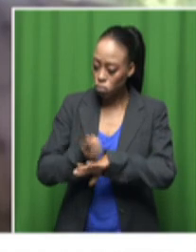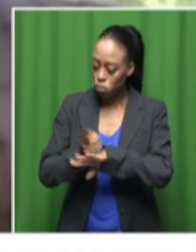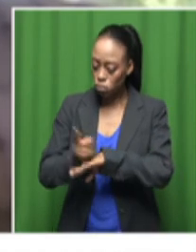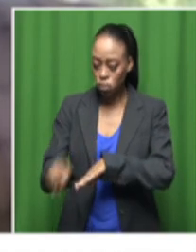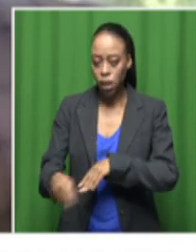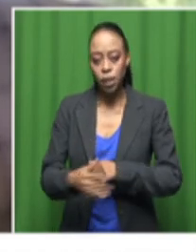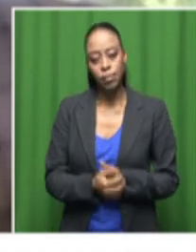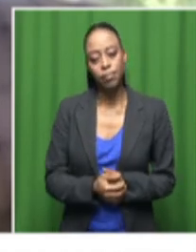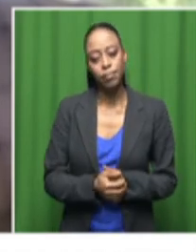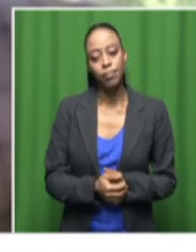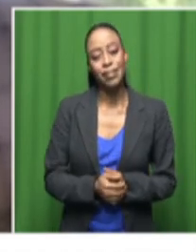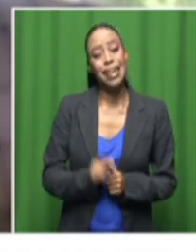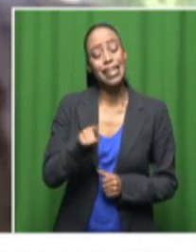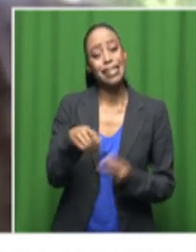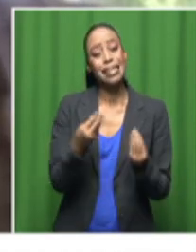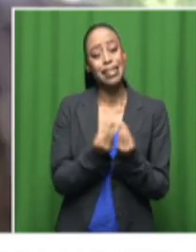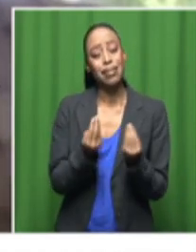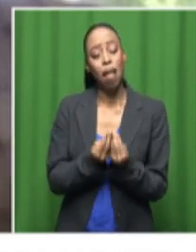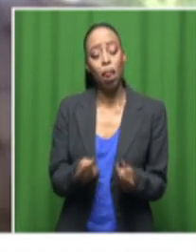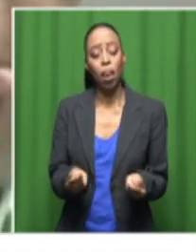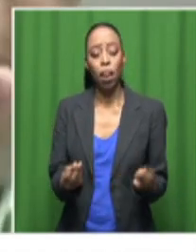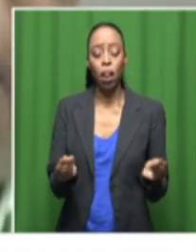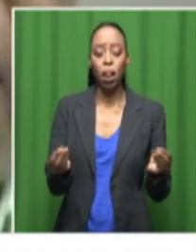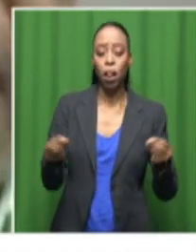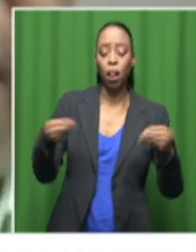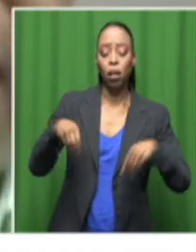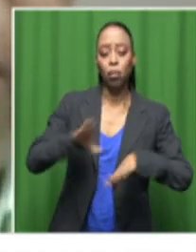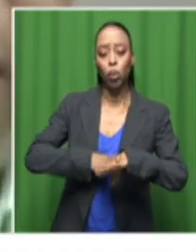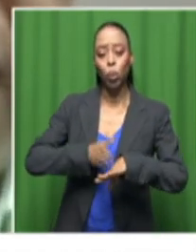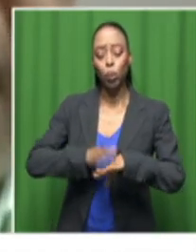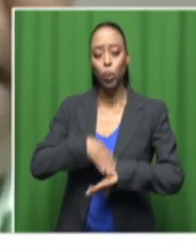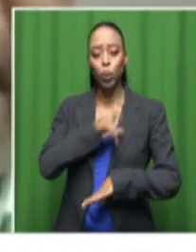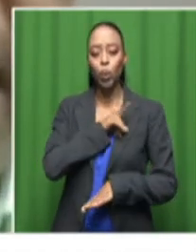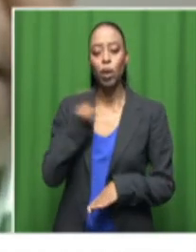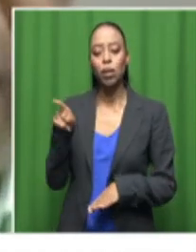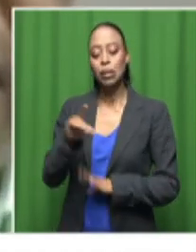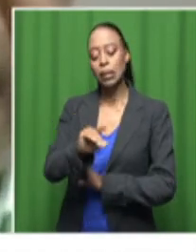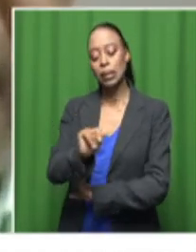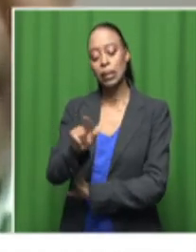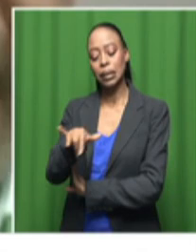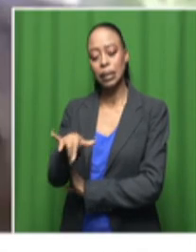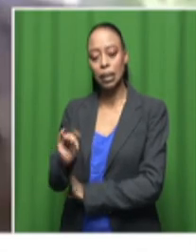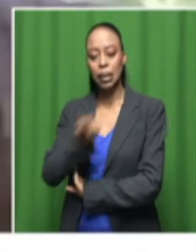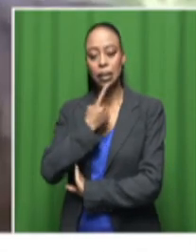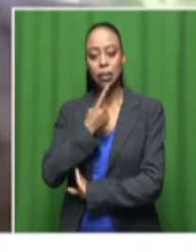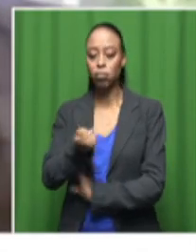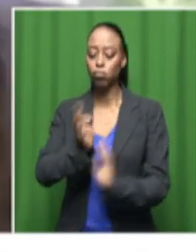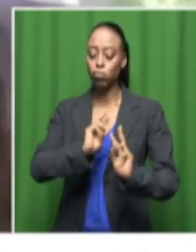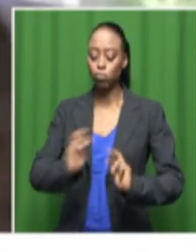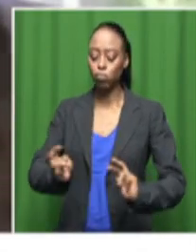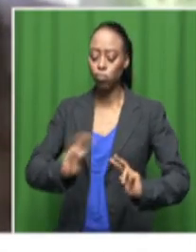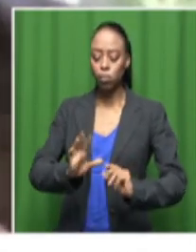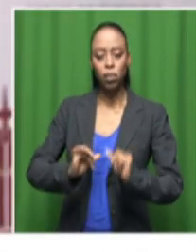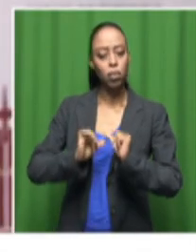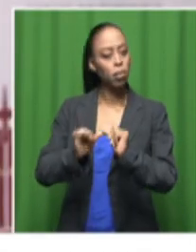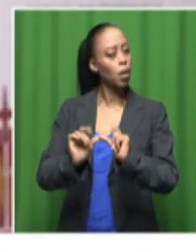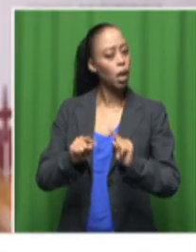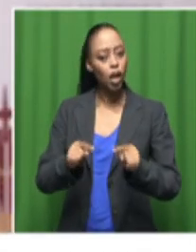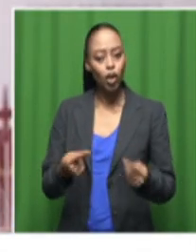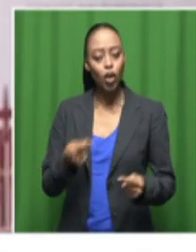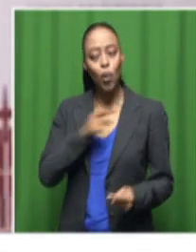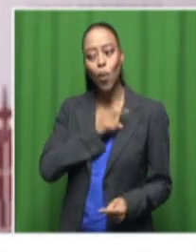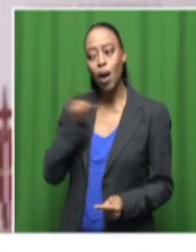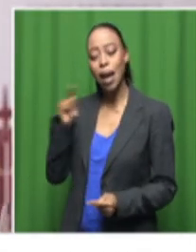you. And later, things appeared to be escalating further as Mpofu insisted the inquiry should not go ahead